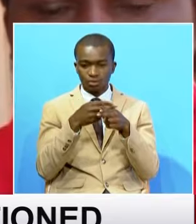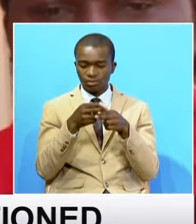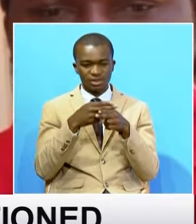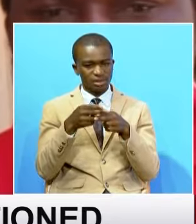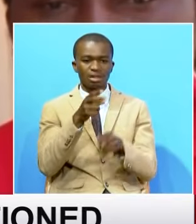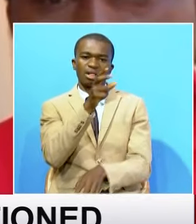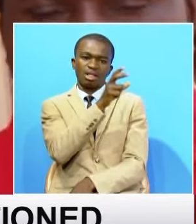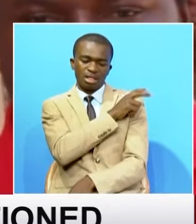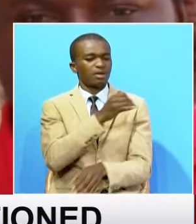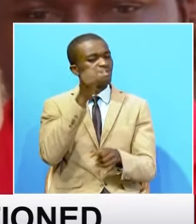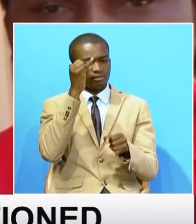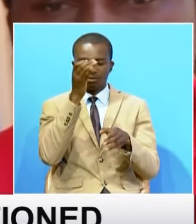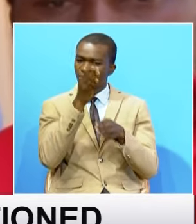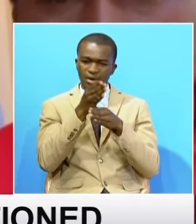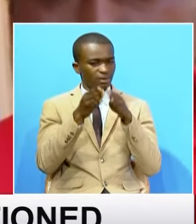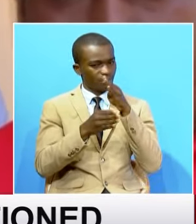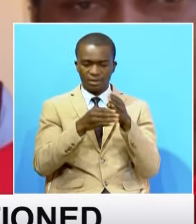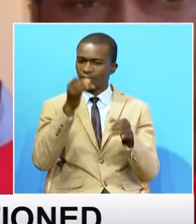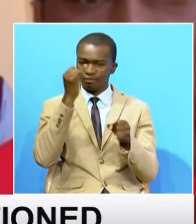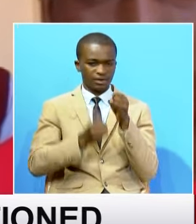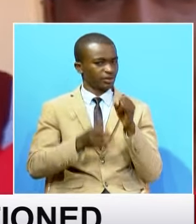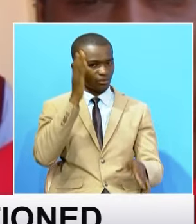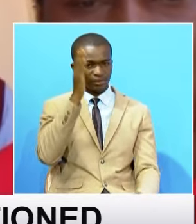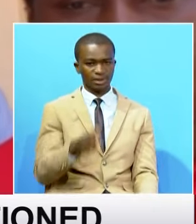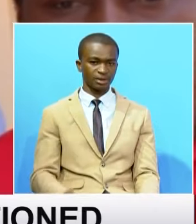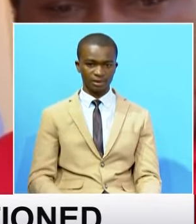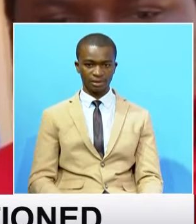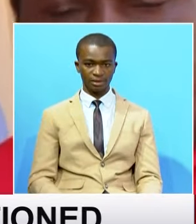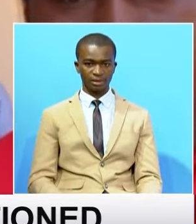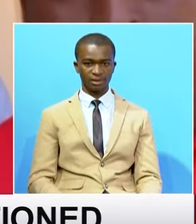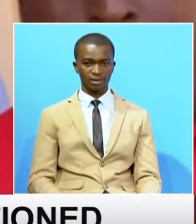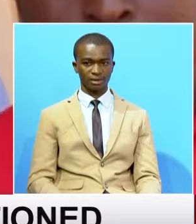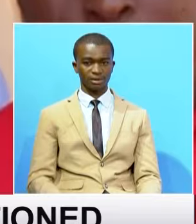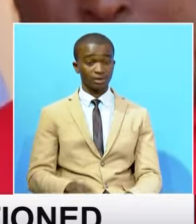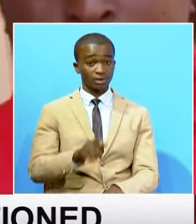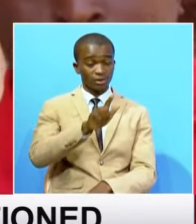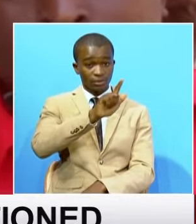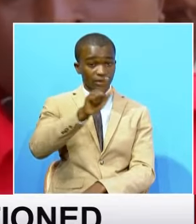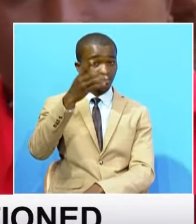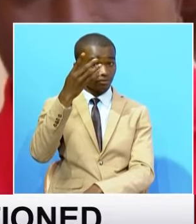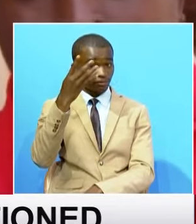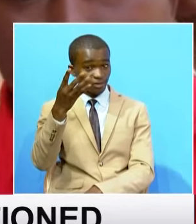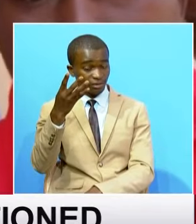post can be made and be opened before the 24th of October